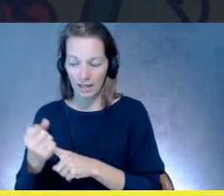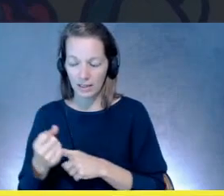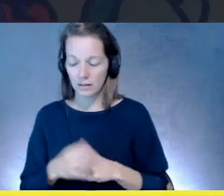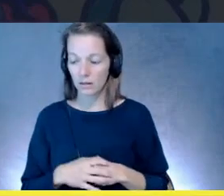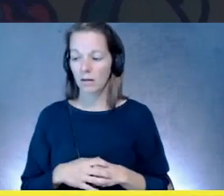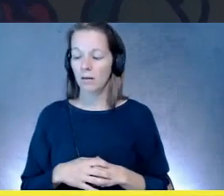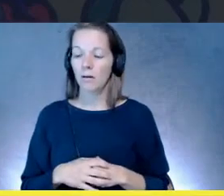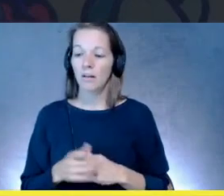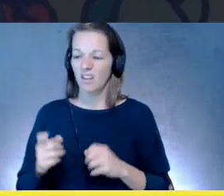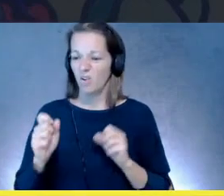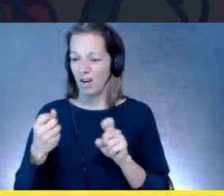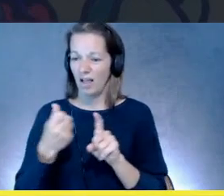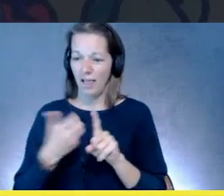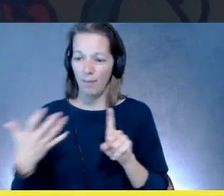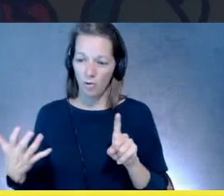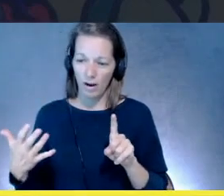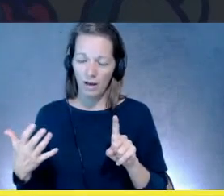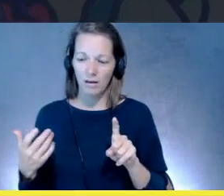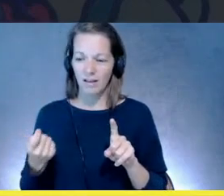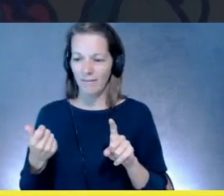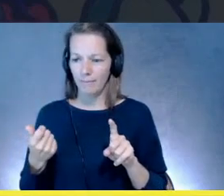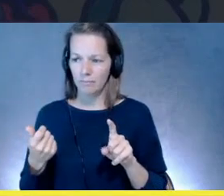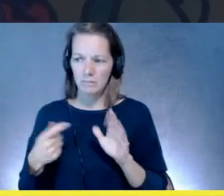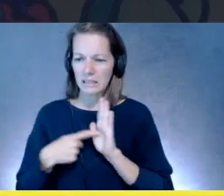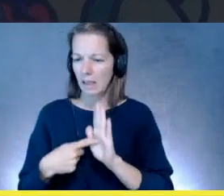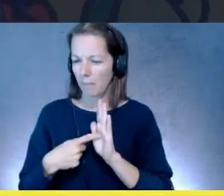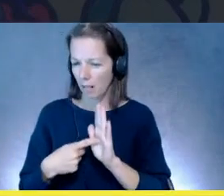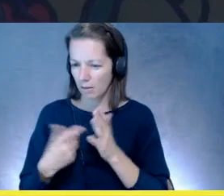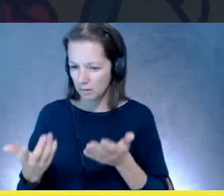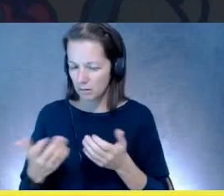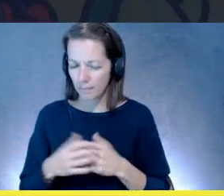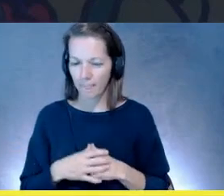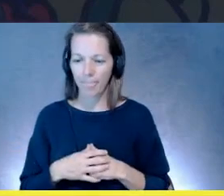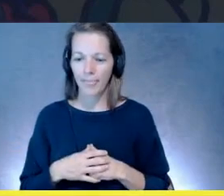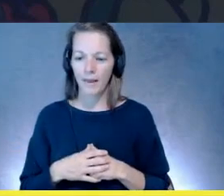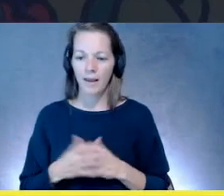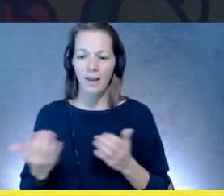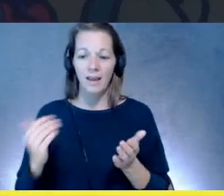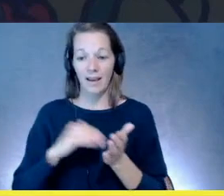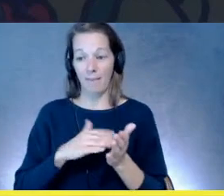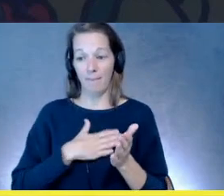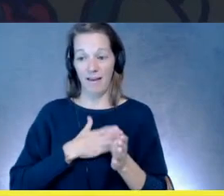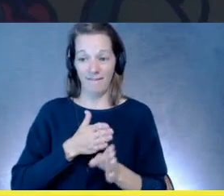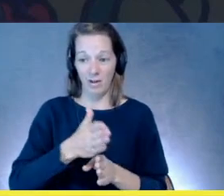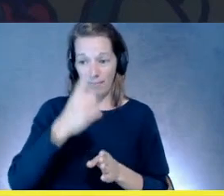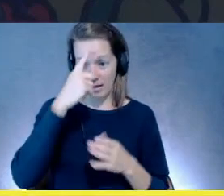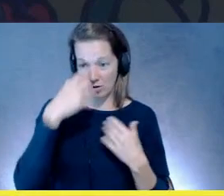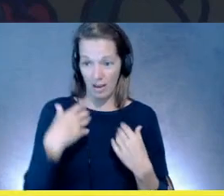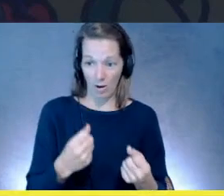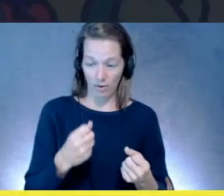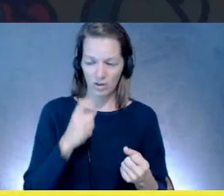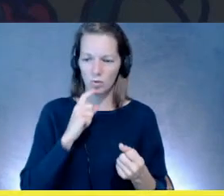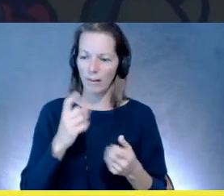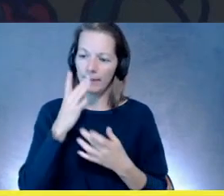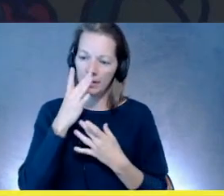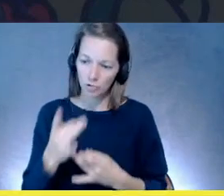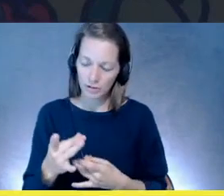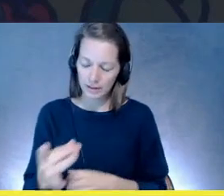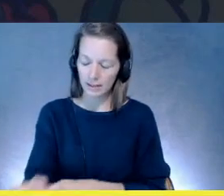you can elaborate a little bit on that and give us examples. Again, my field is mental health, and so I'm especially interested in